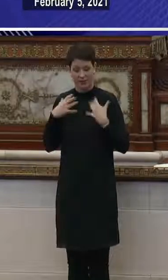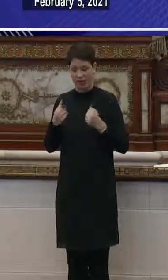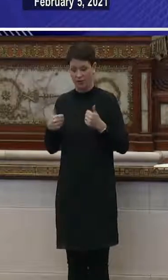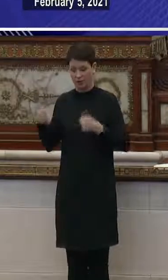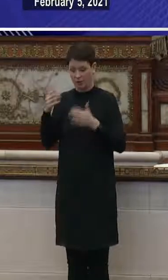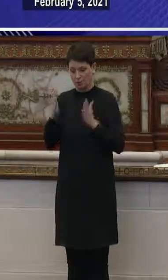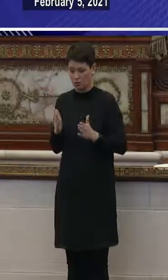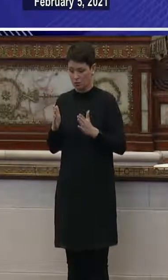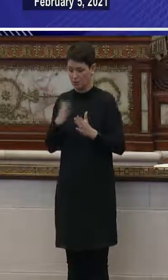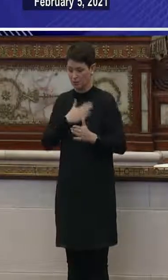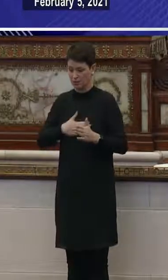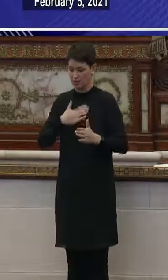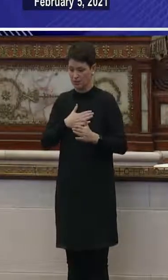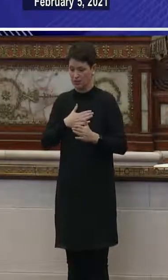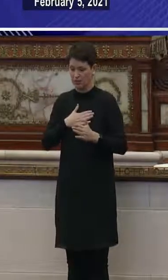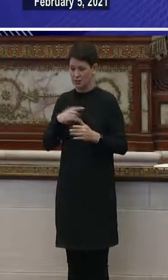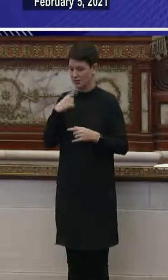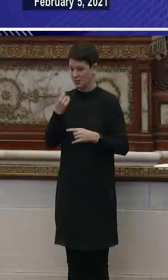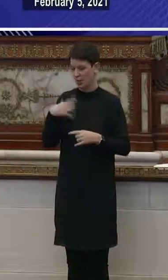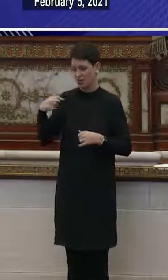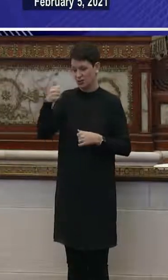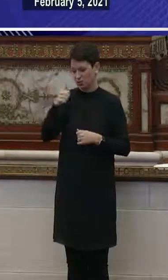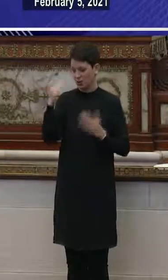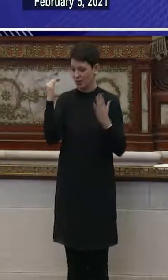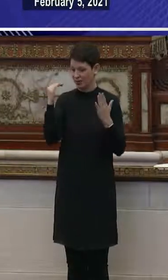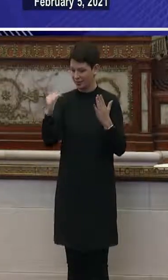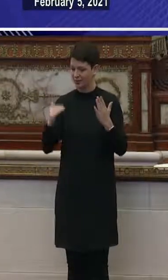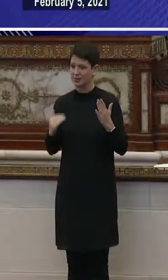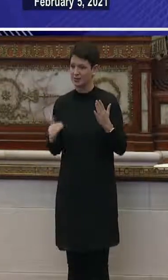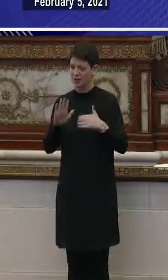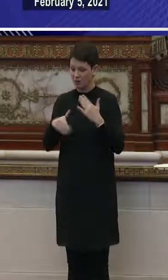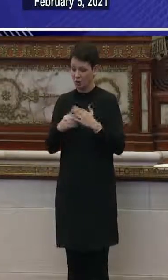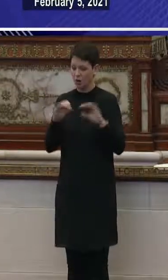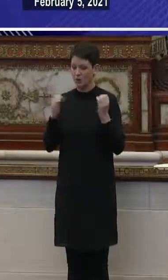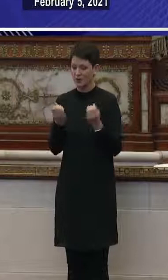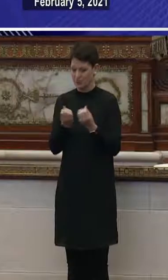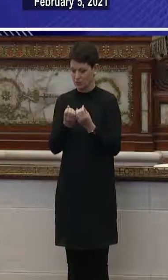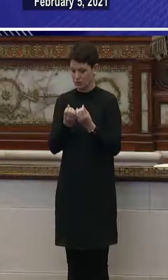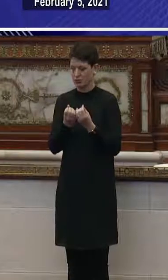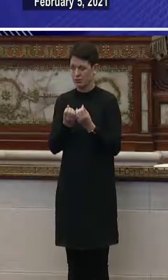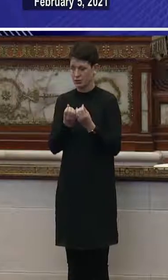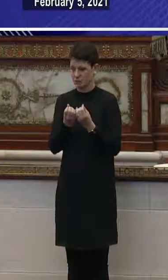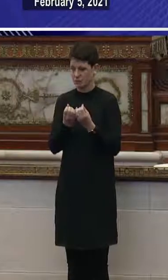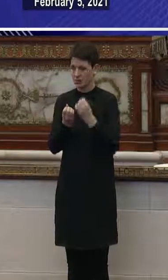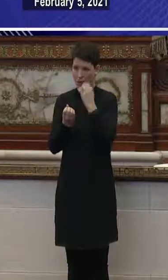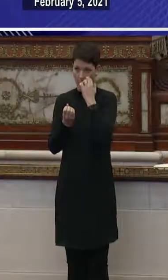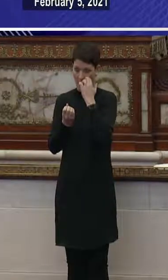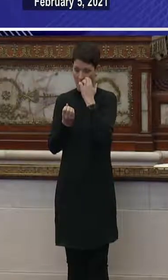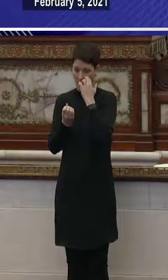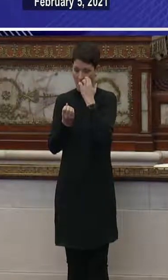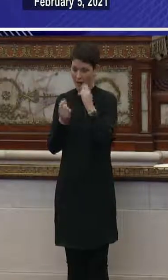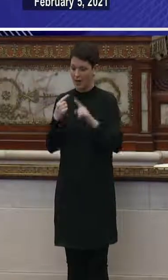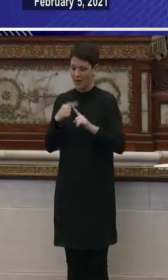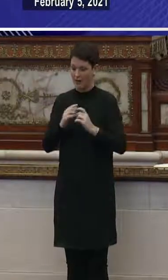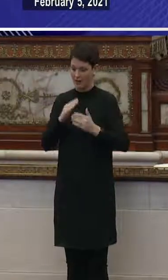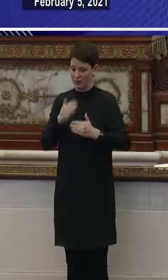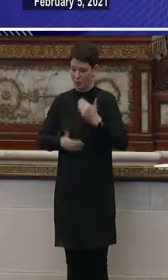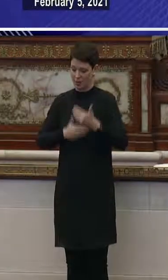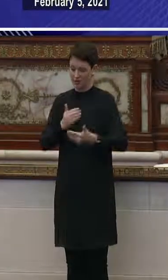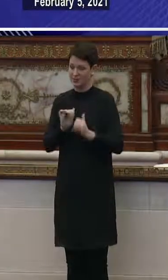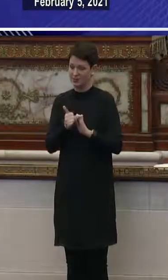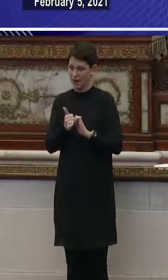could provide to the chair a list of all organizations and the process of which they